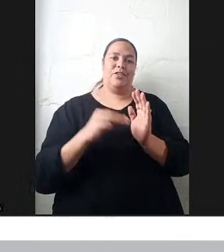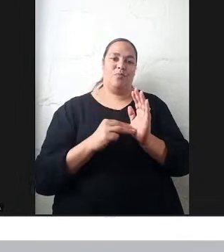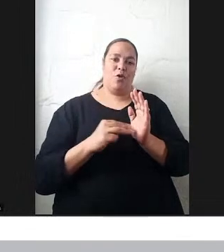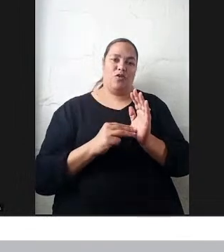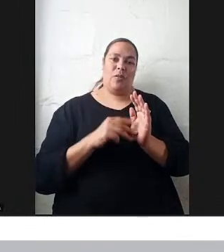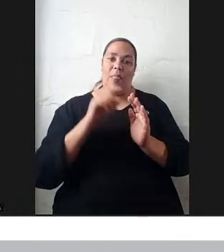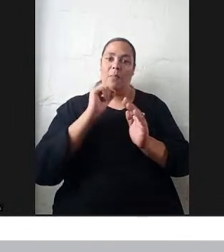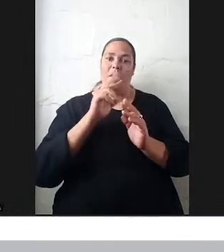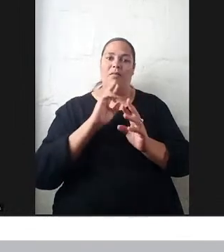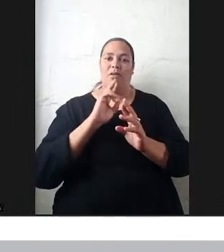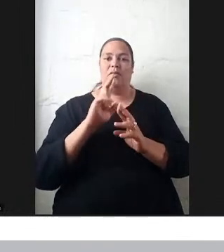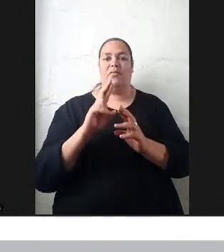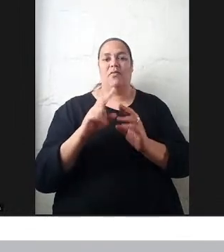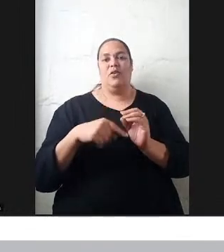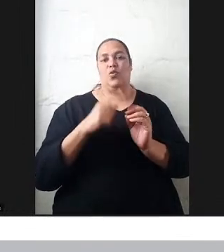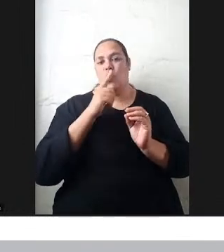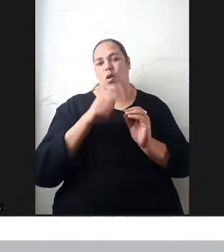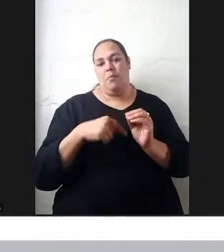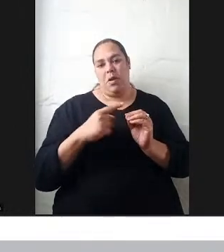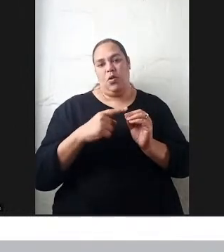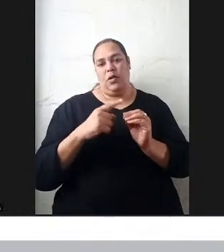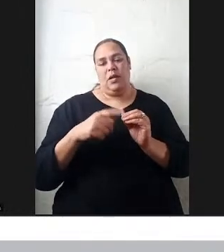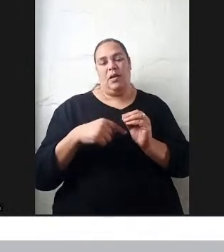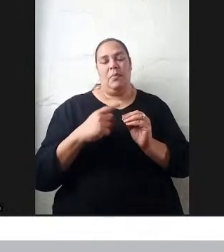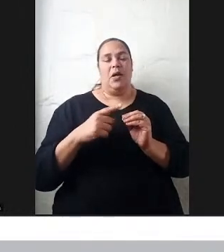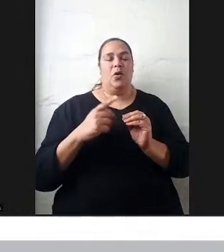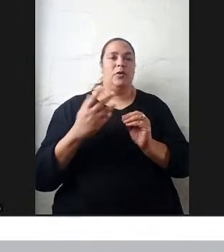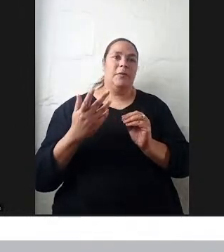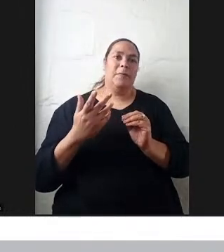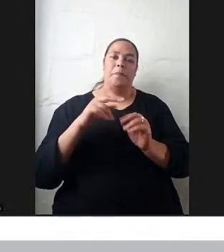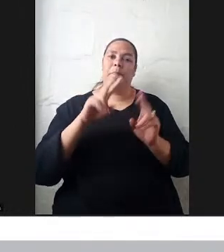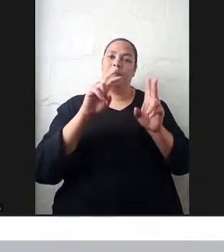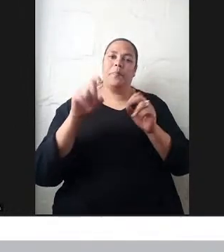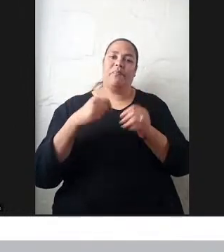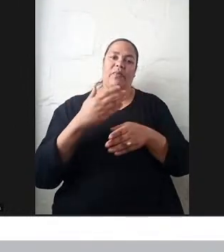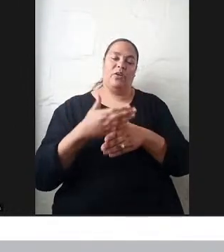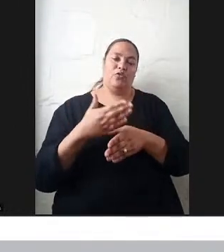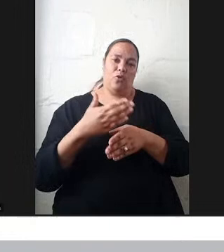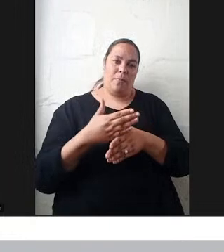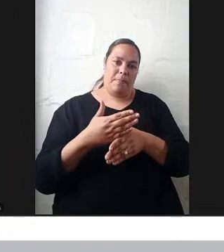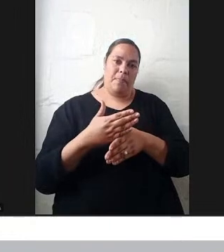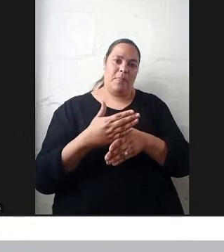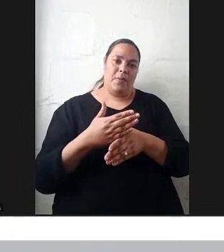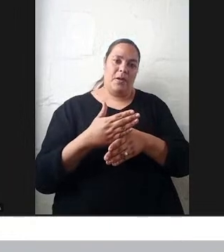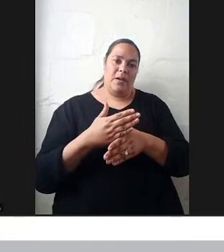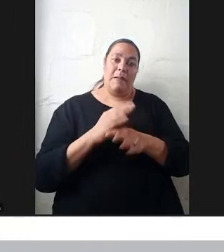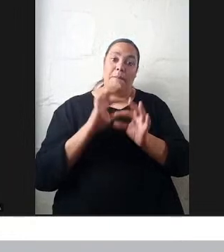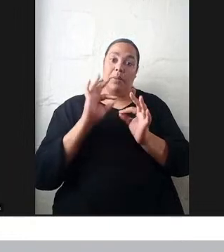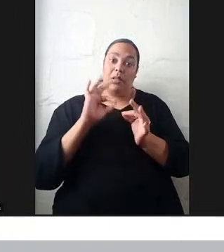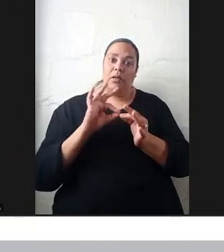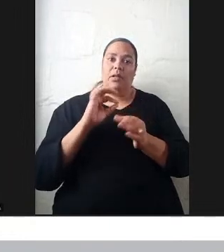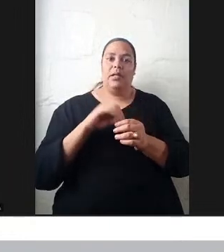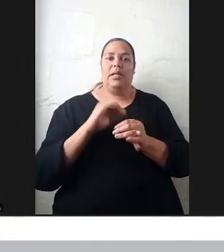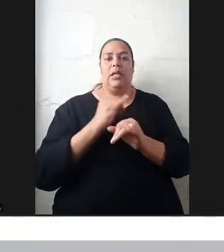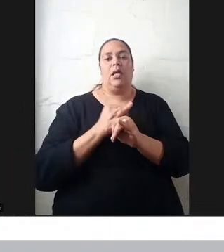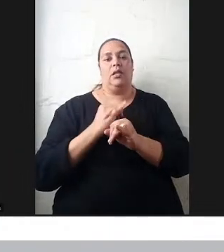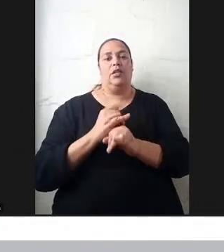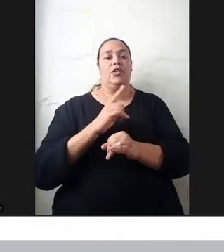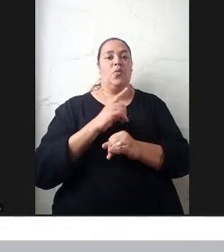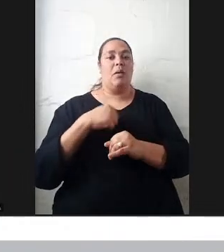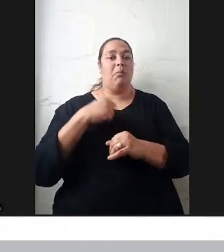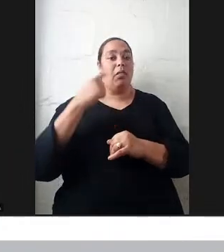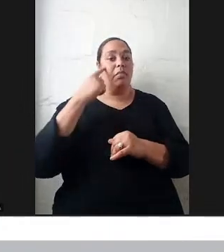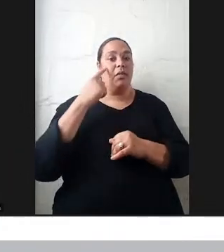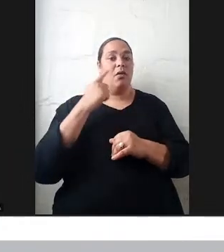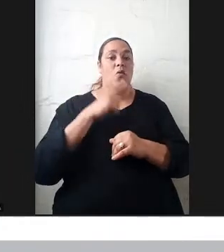referring to around the issue of jobs, particularly in the entities, because I think as it was